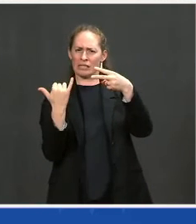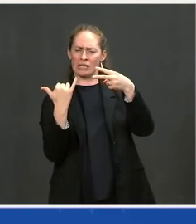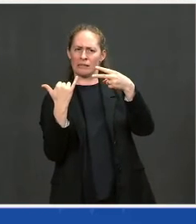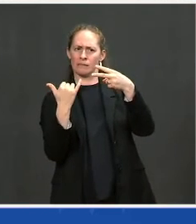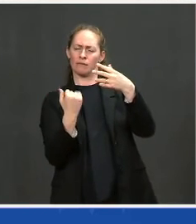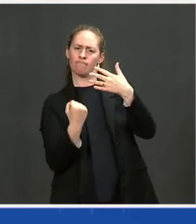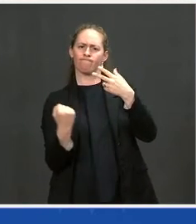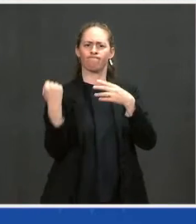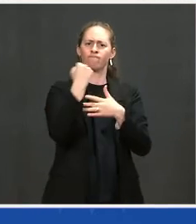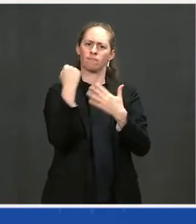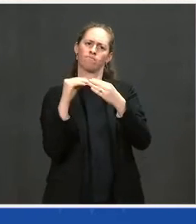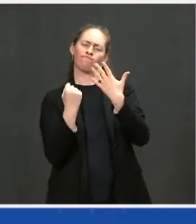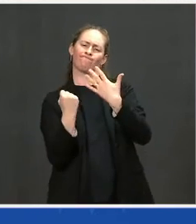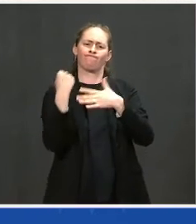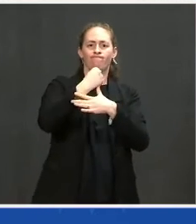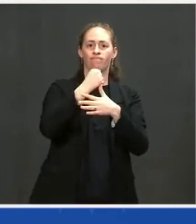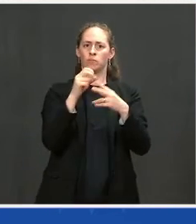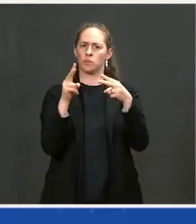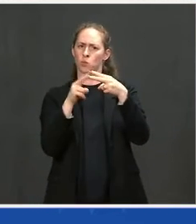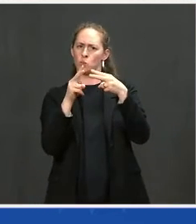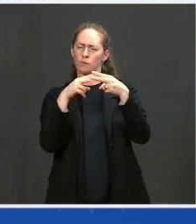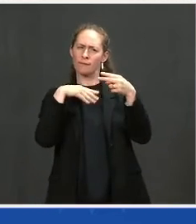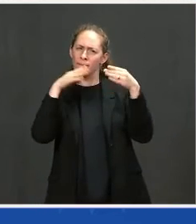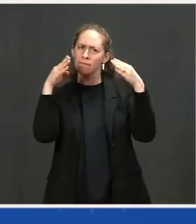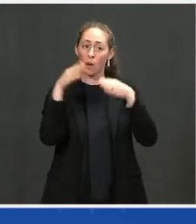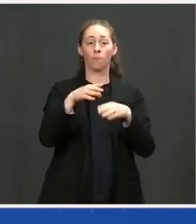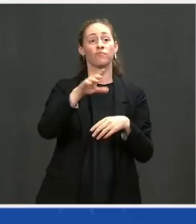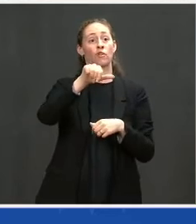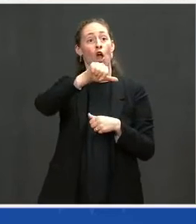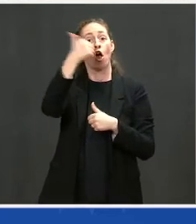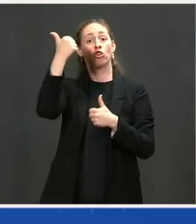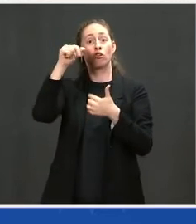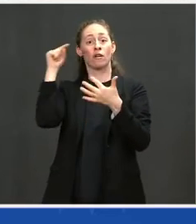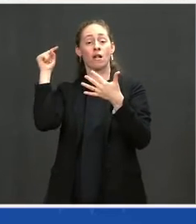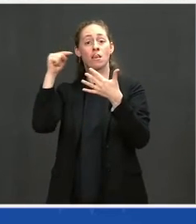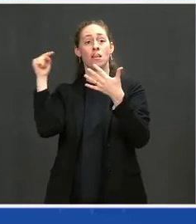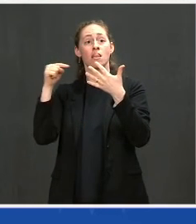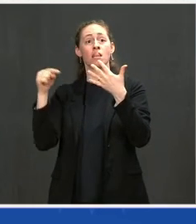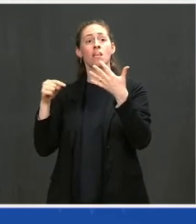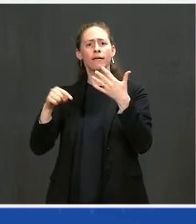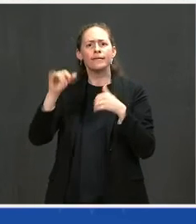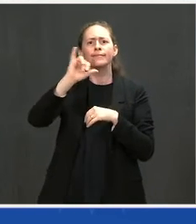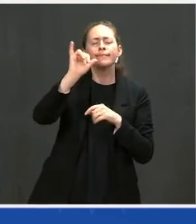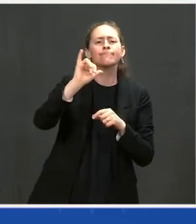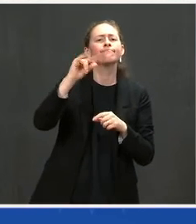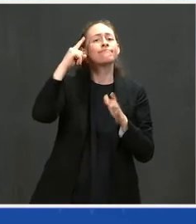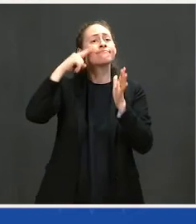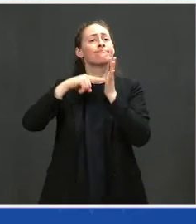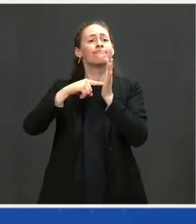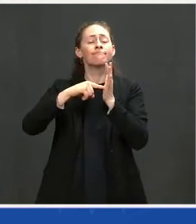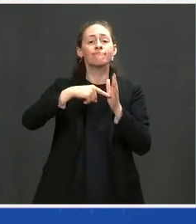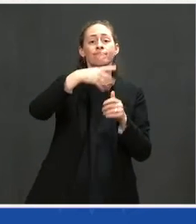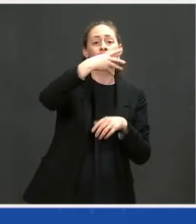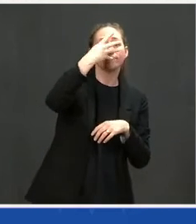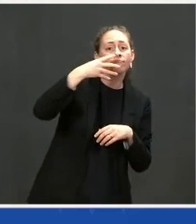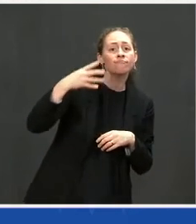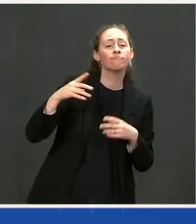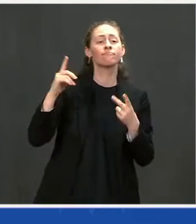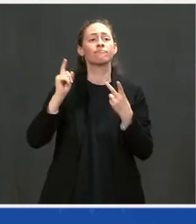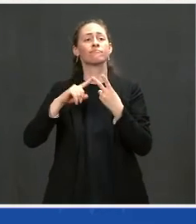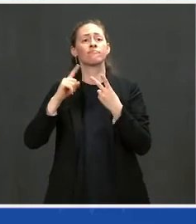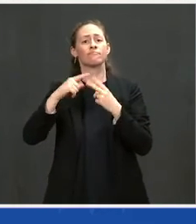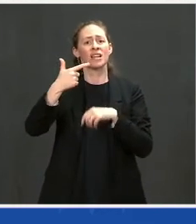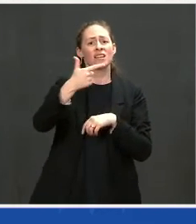problems. And the other problems we're talking about, from immigration to guns and the other things you mentioned